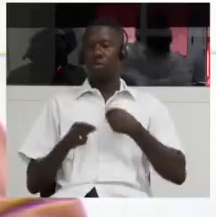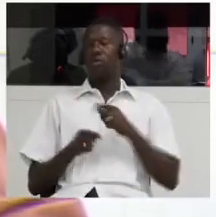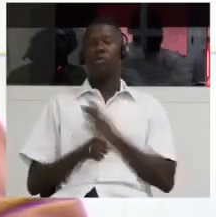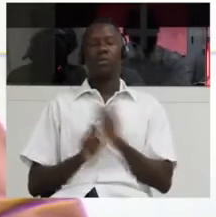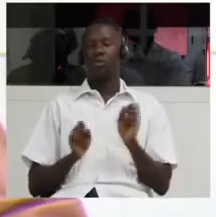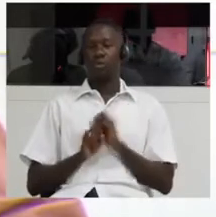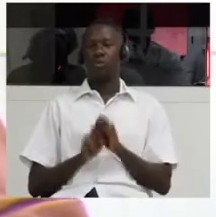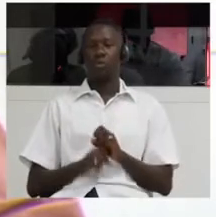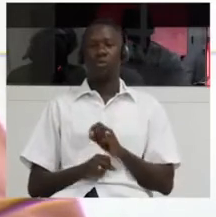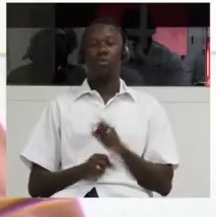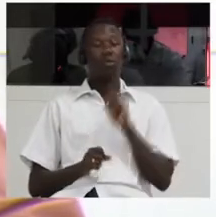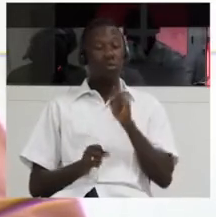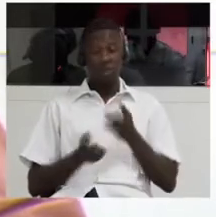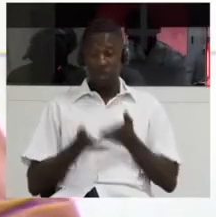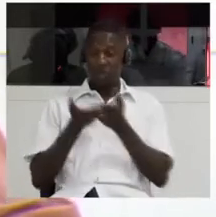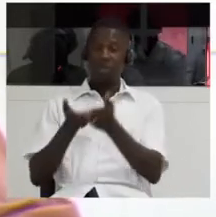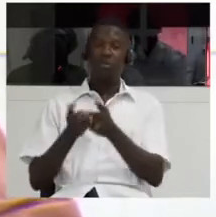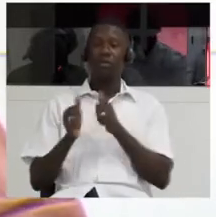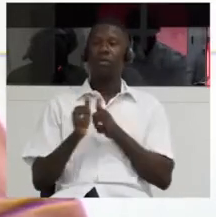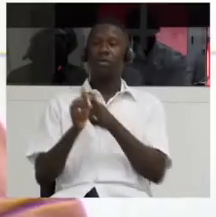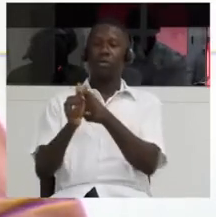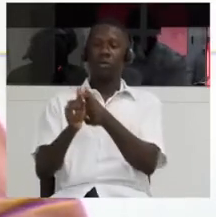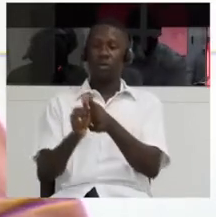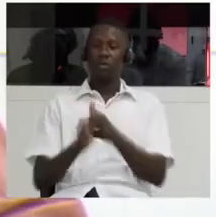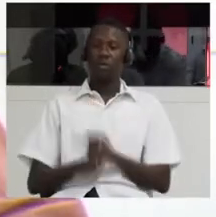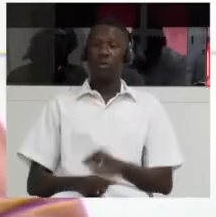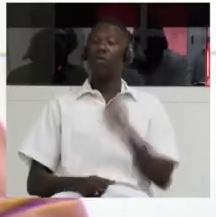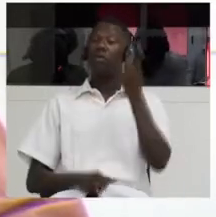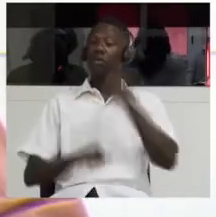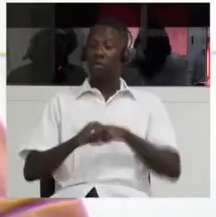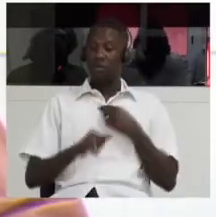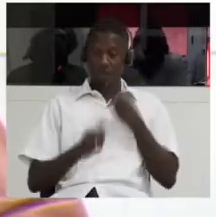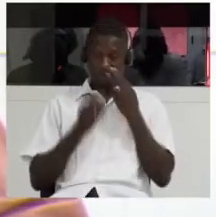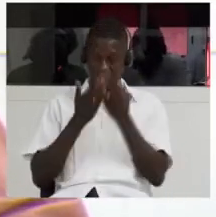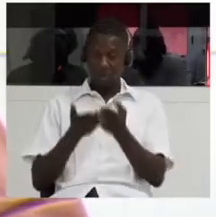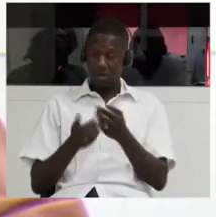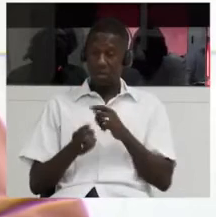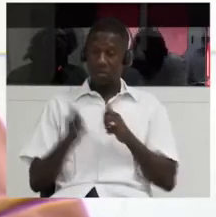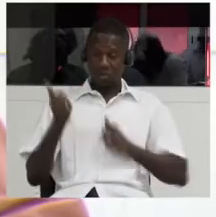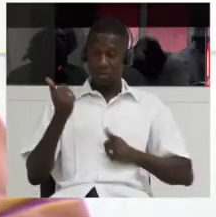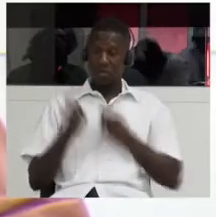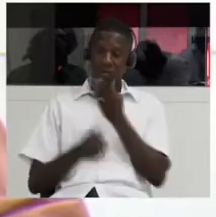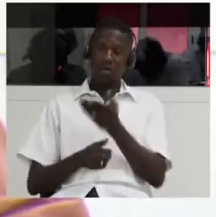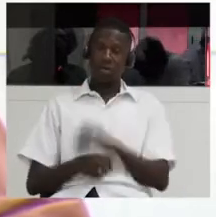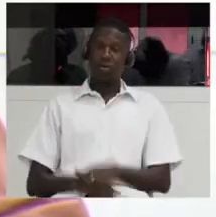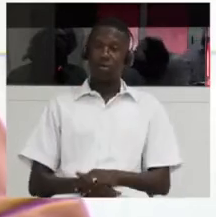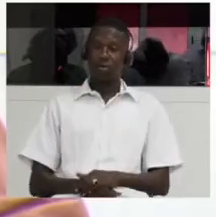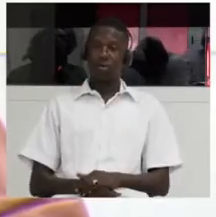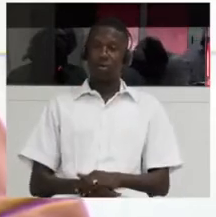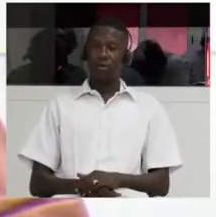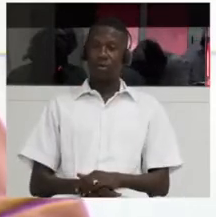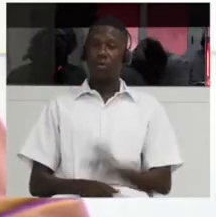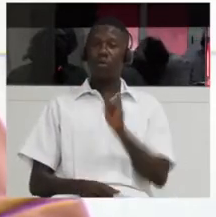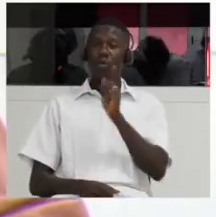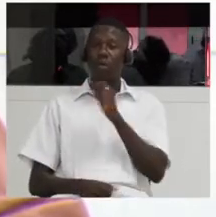outlets. That was the first time I've seen the weapons that you want to ask. And what were those type of weapons? They are PGL. What